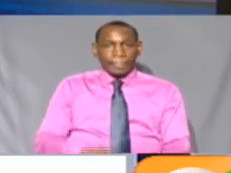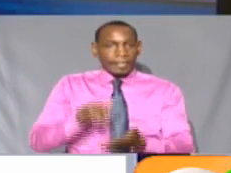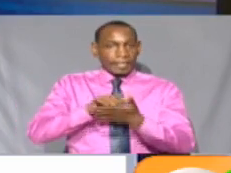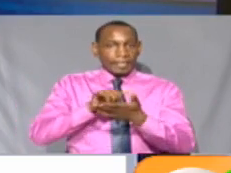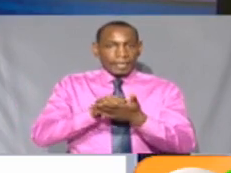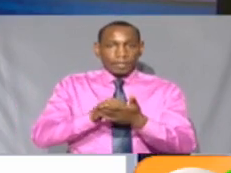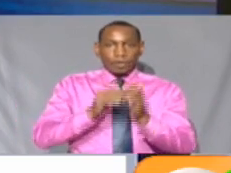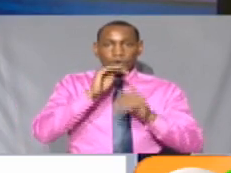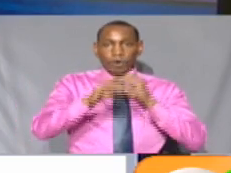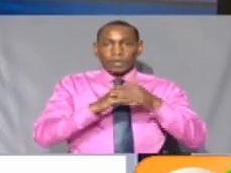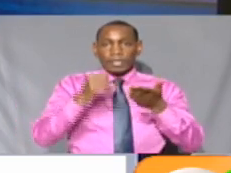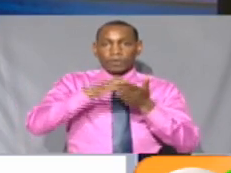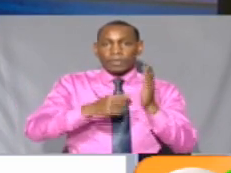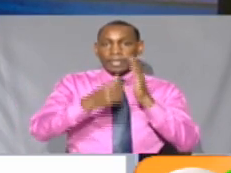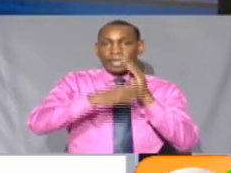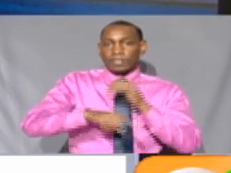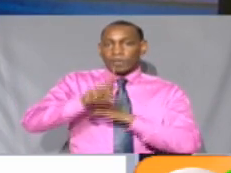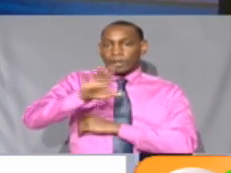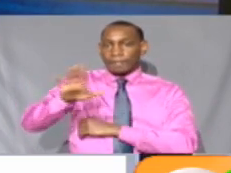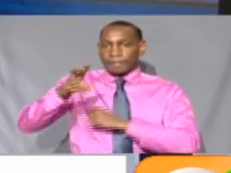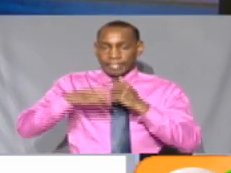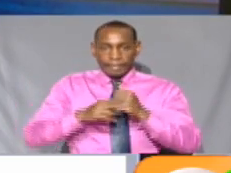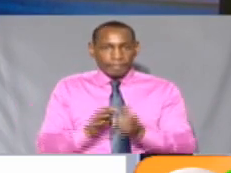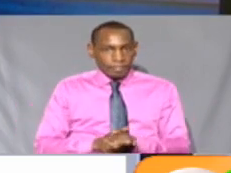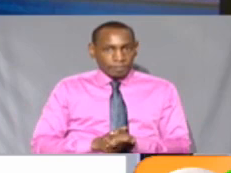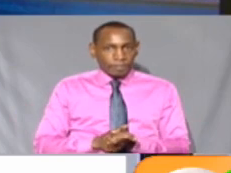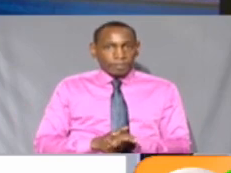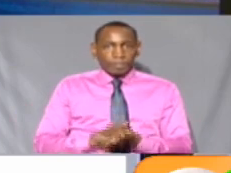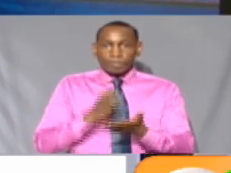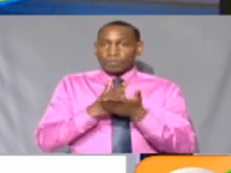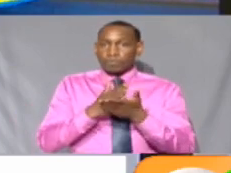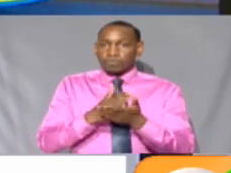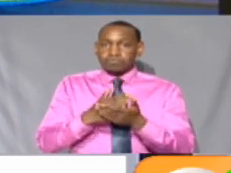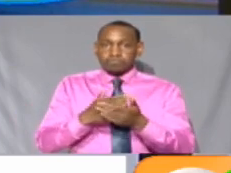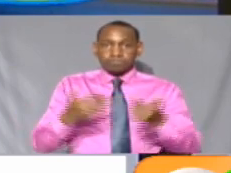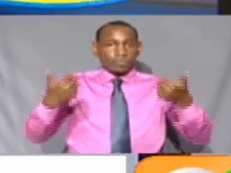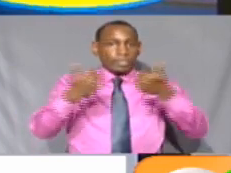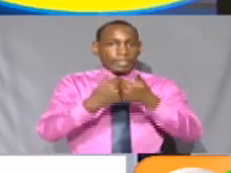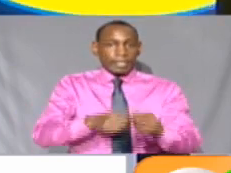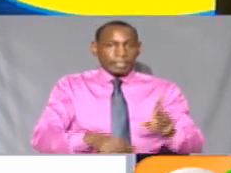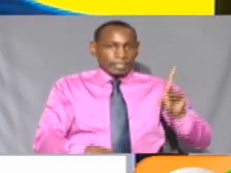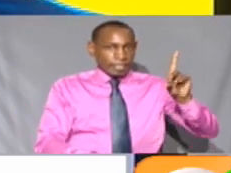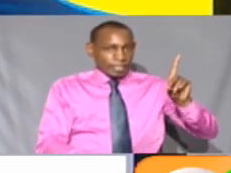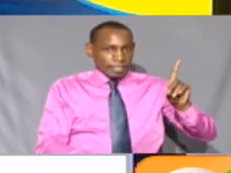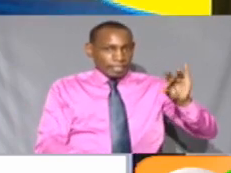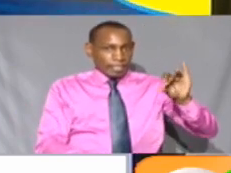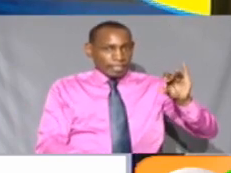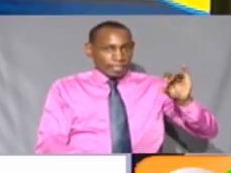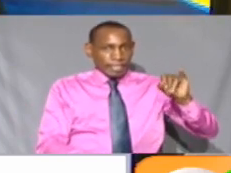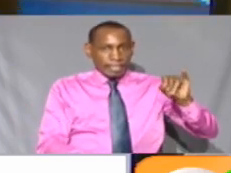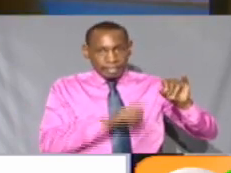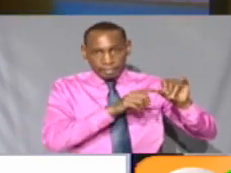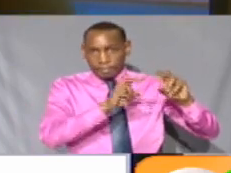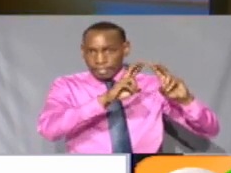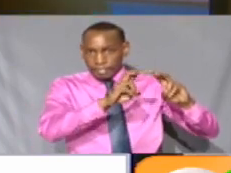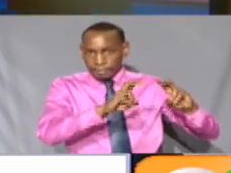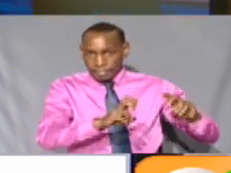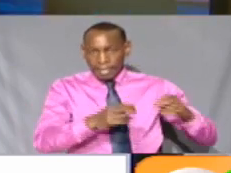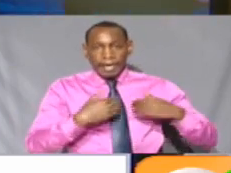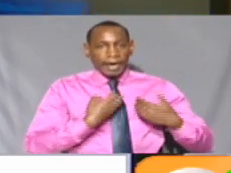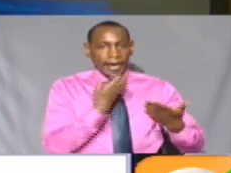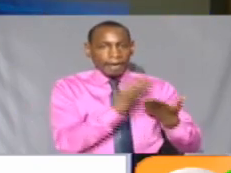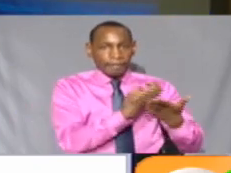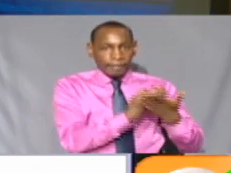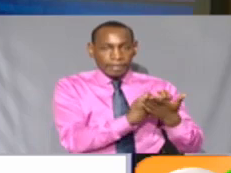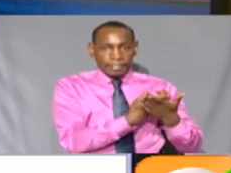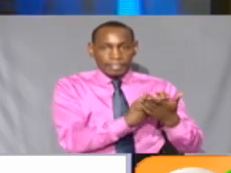is all in Article 157. So what many people tell me is it's a relay race. The DCI investigates and then gets evidence